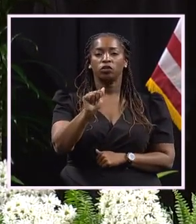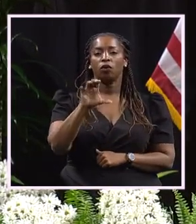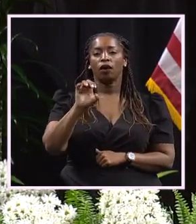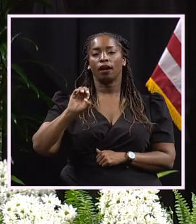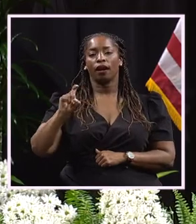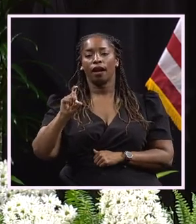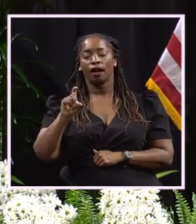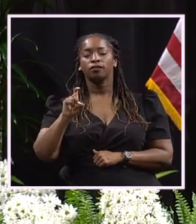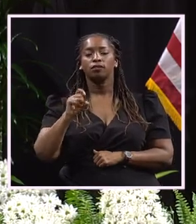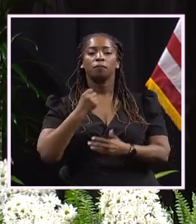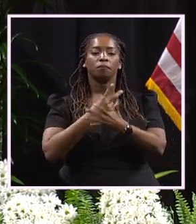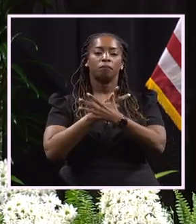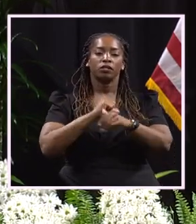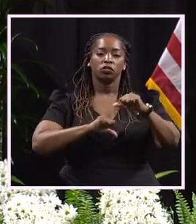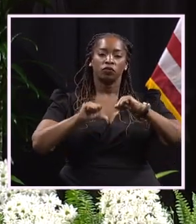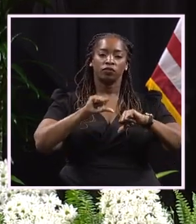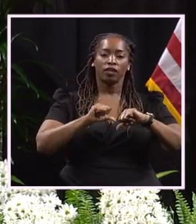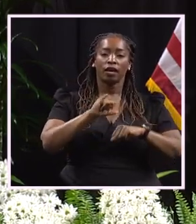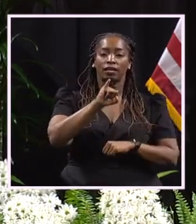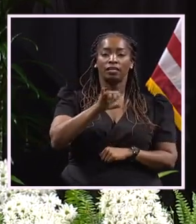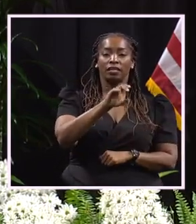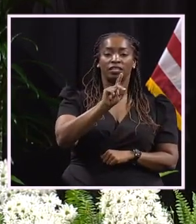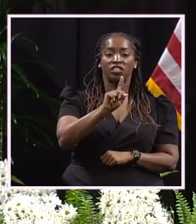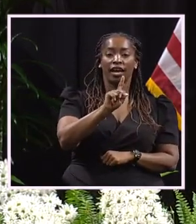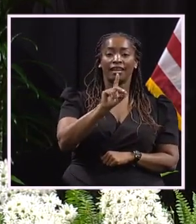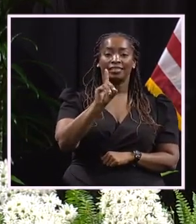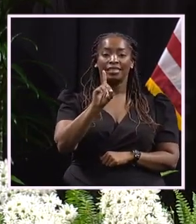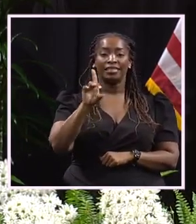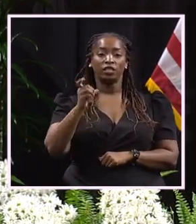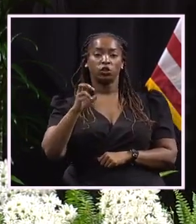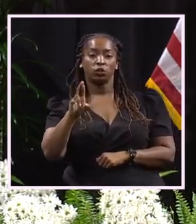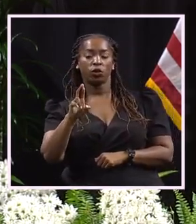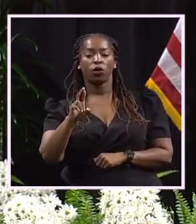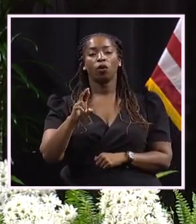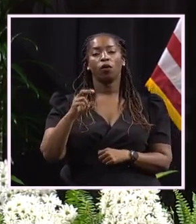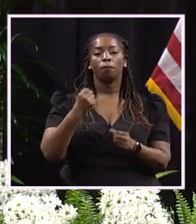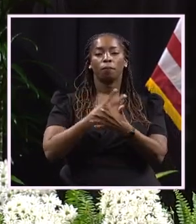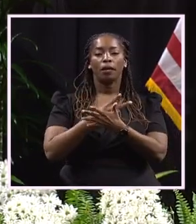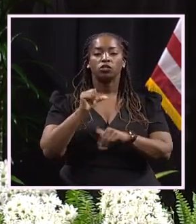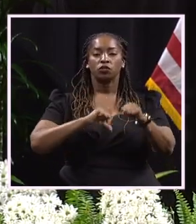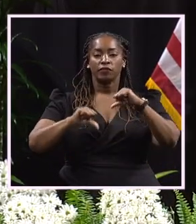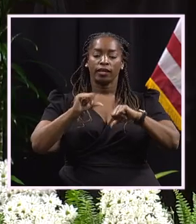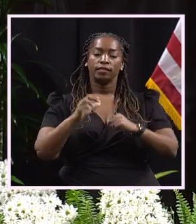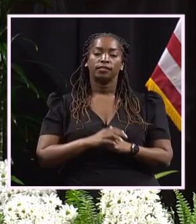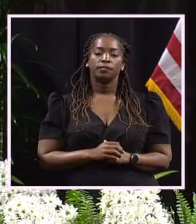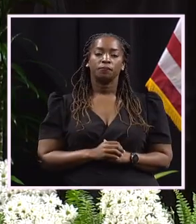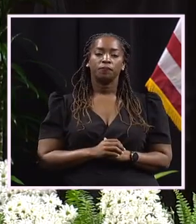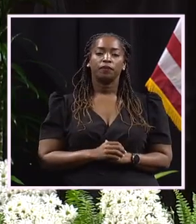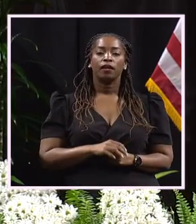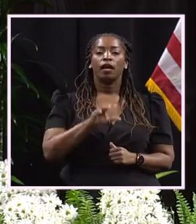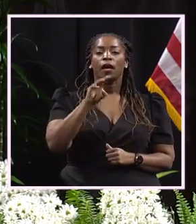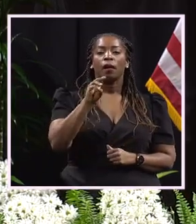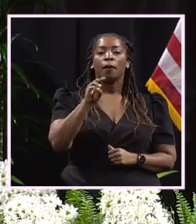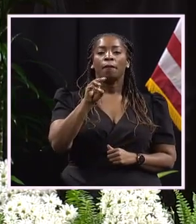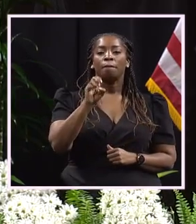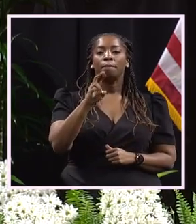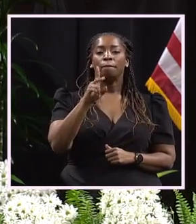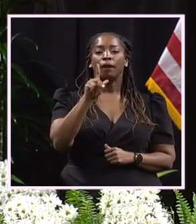Science, Jack D. Durr, Master of Science, Marilyn